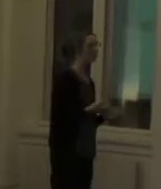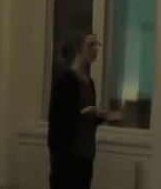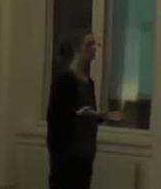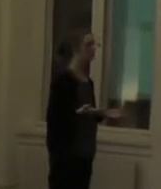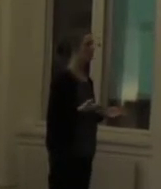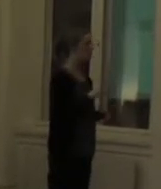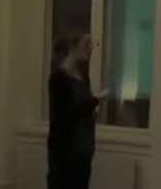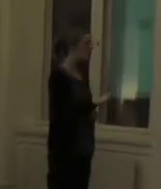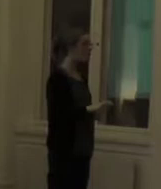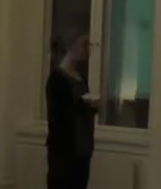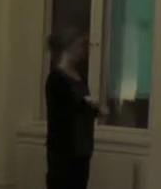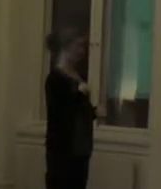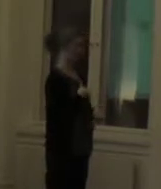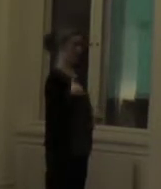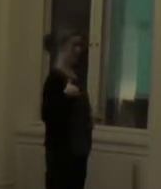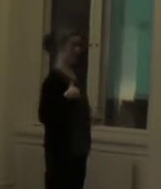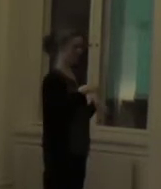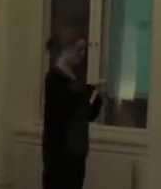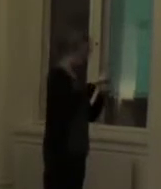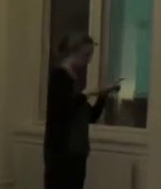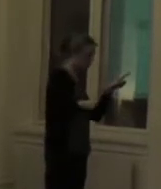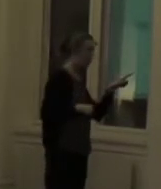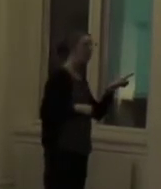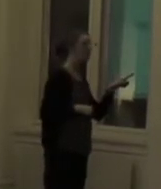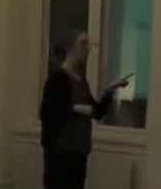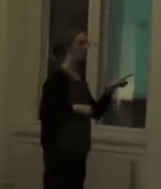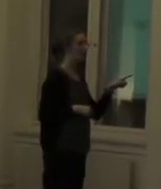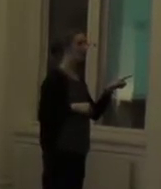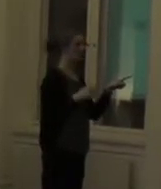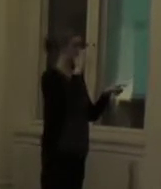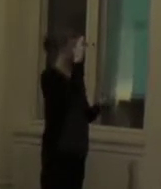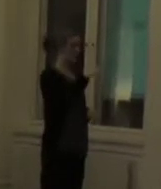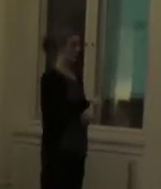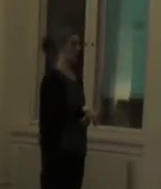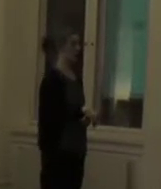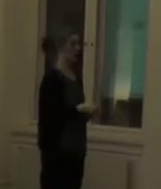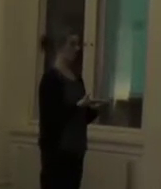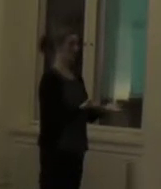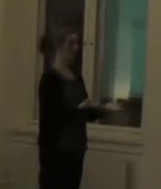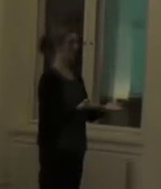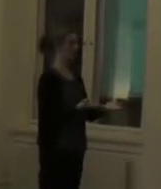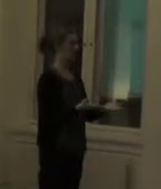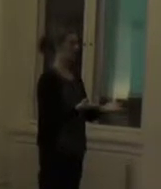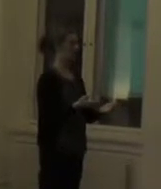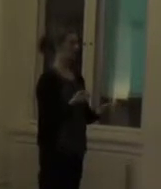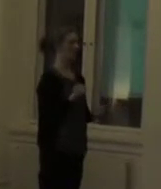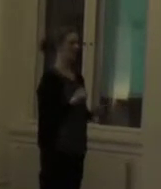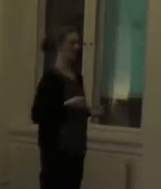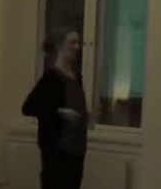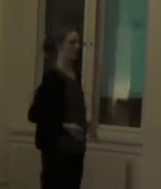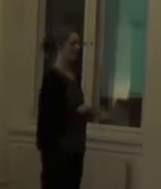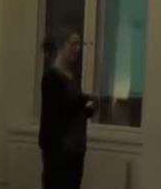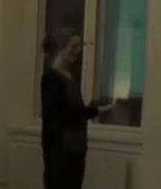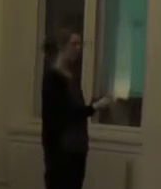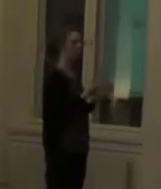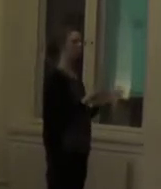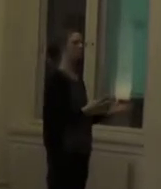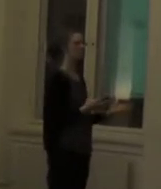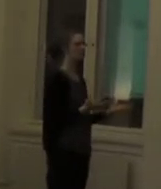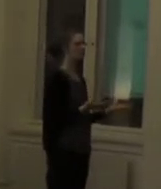example, in Denmark or Sweden, don't even think about because they're born into